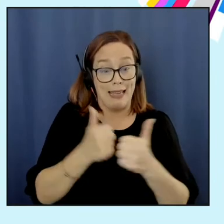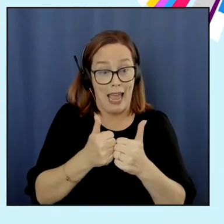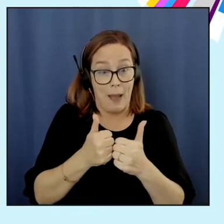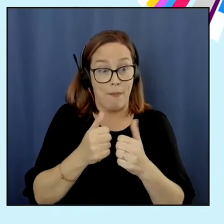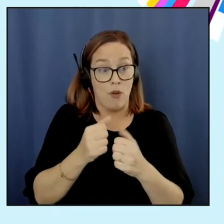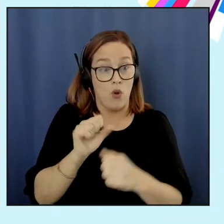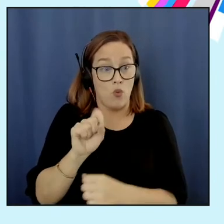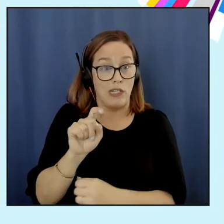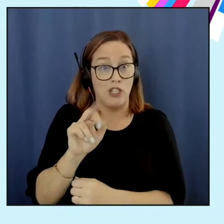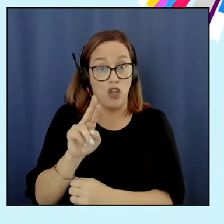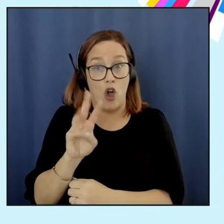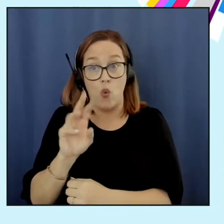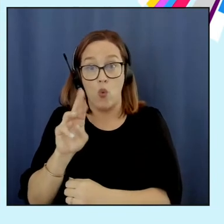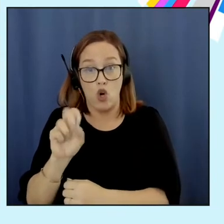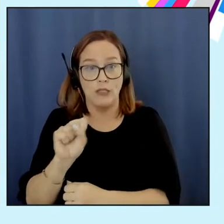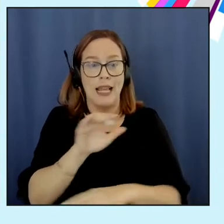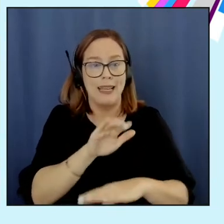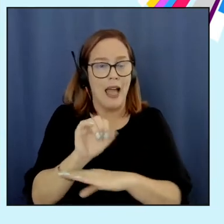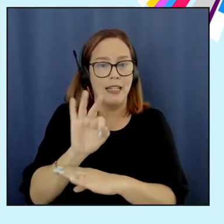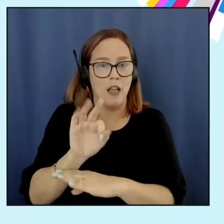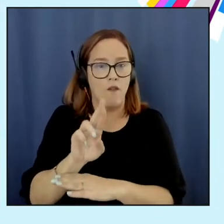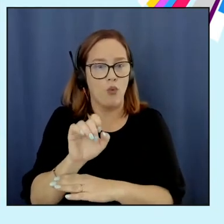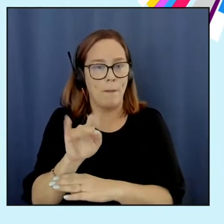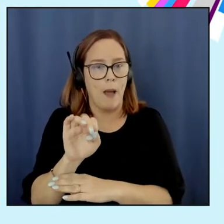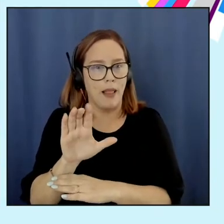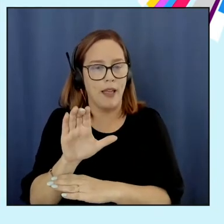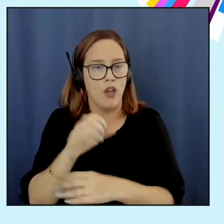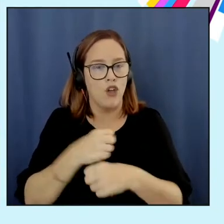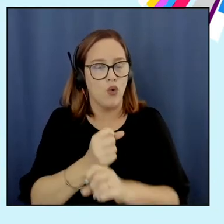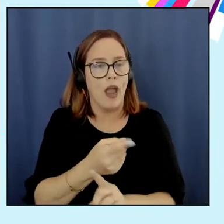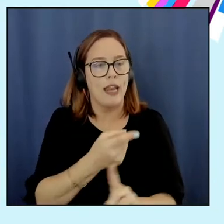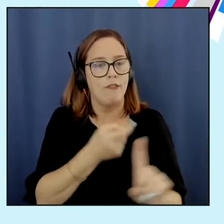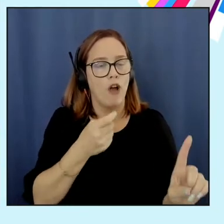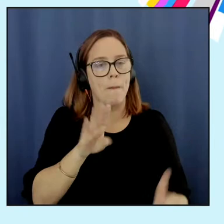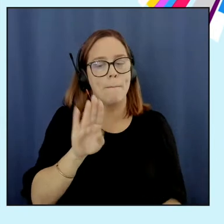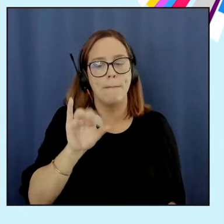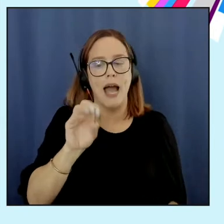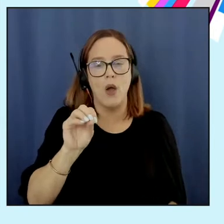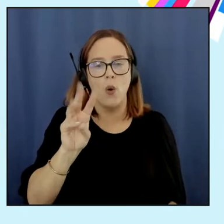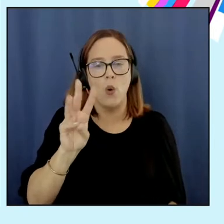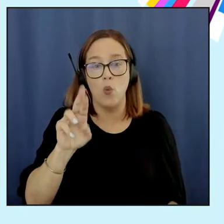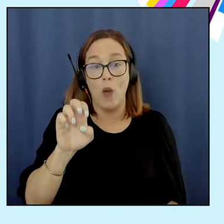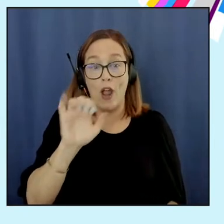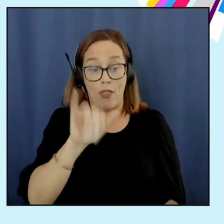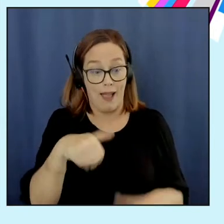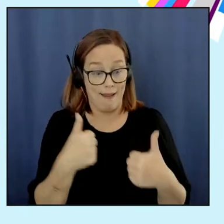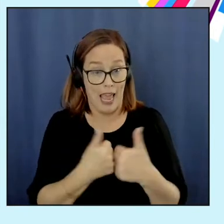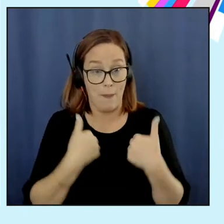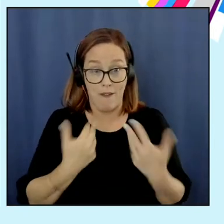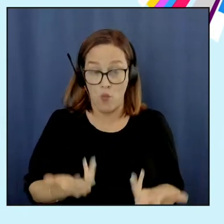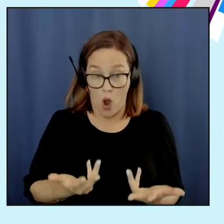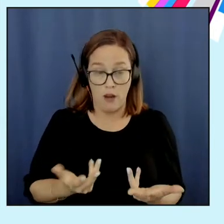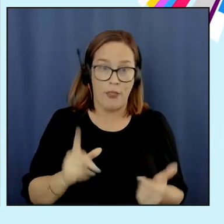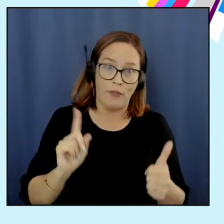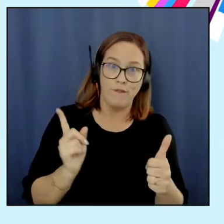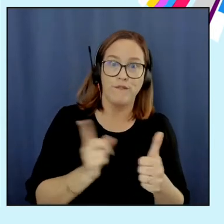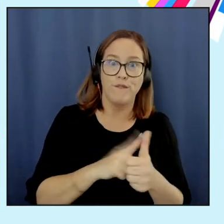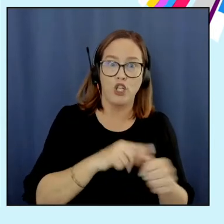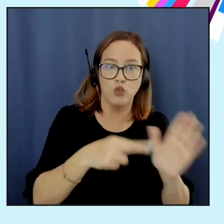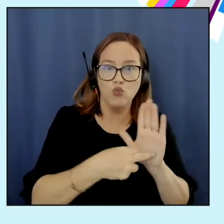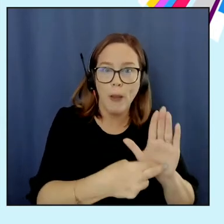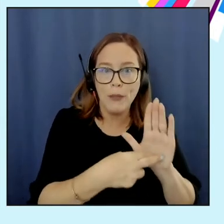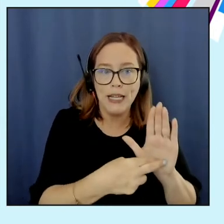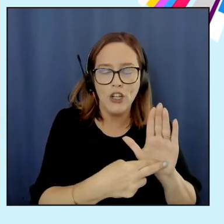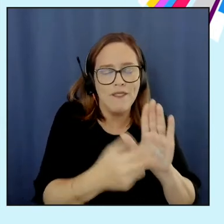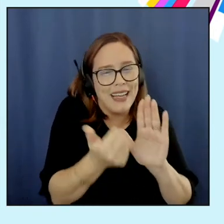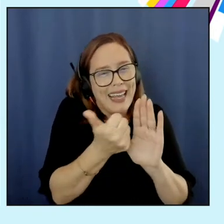Republic, created by a studio called BioWare. And that game had in it the first representation of any sort